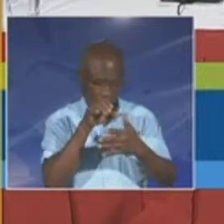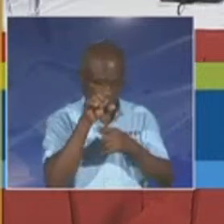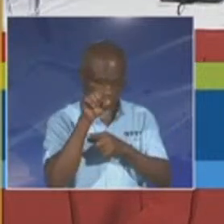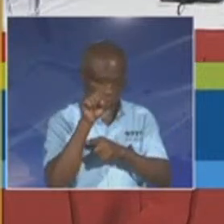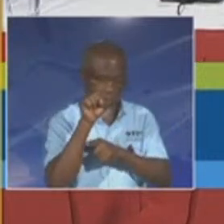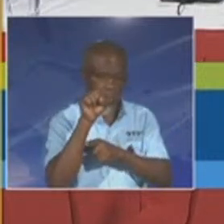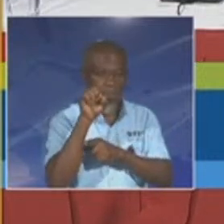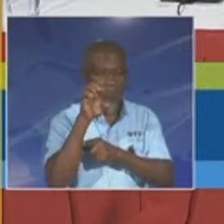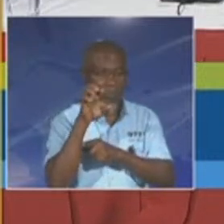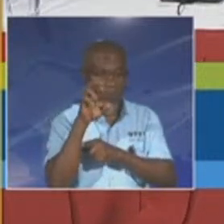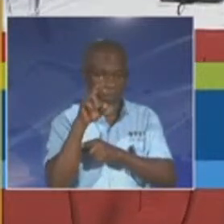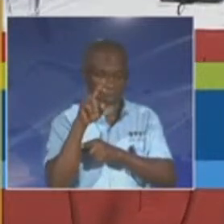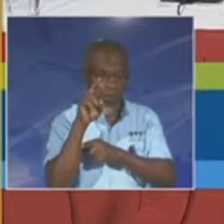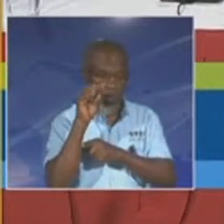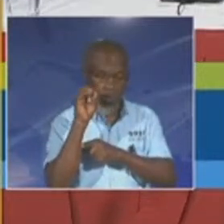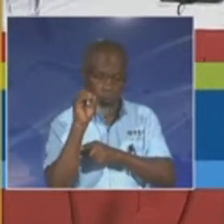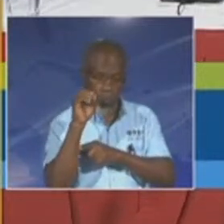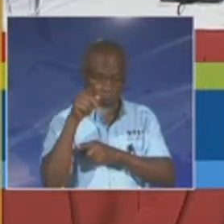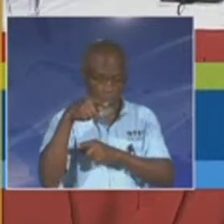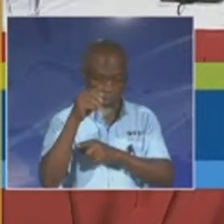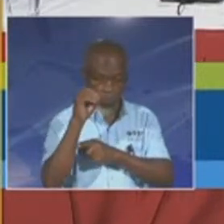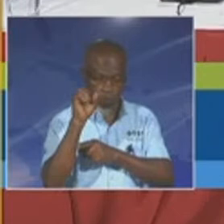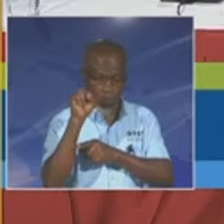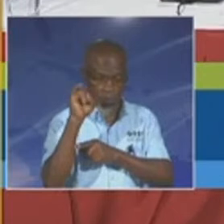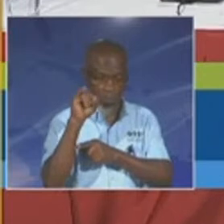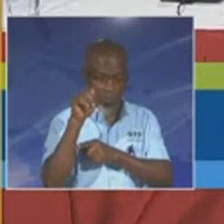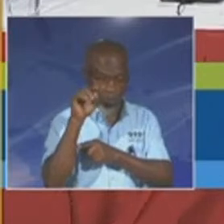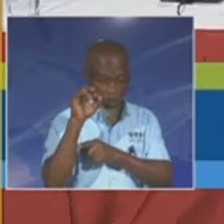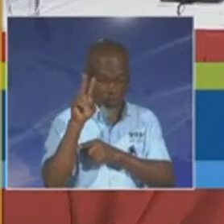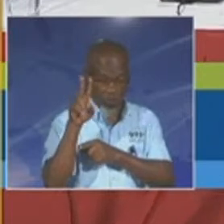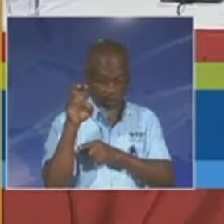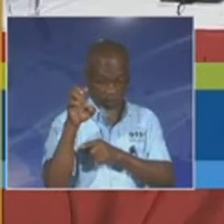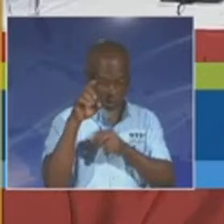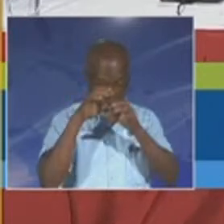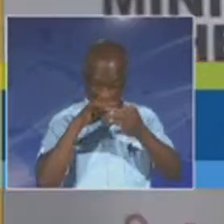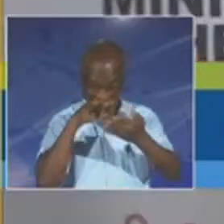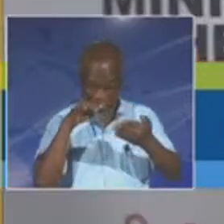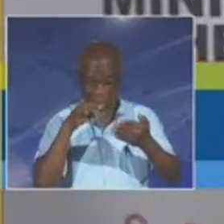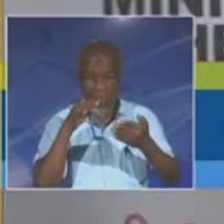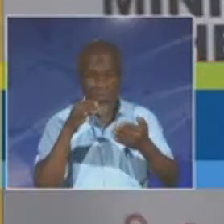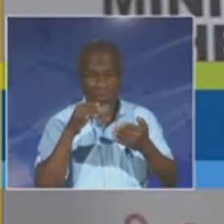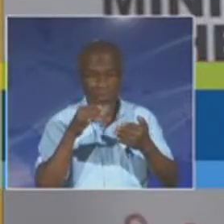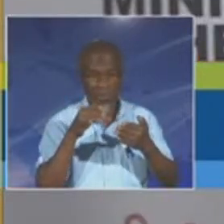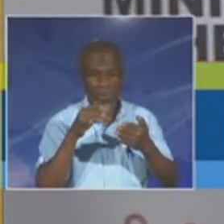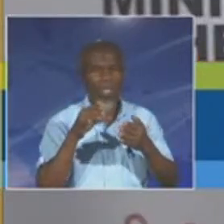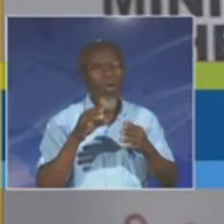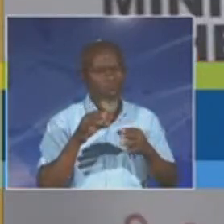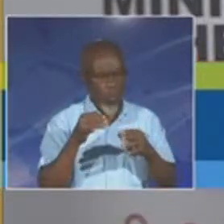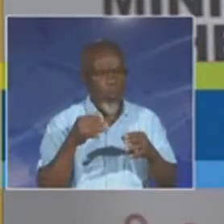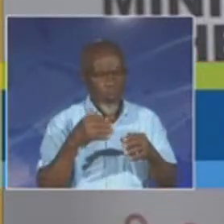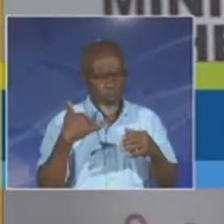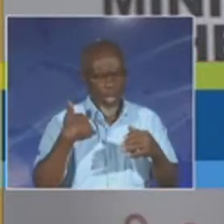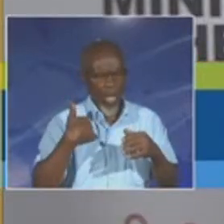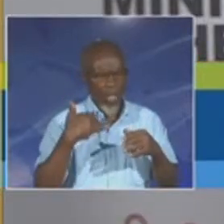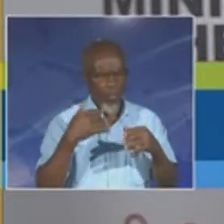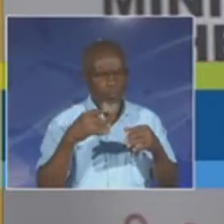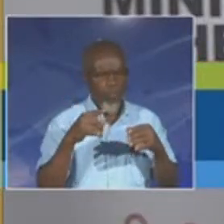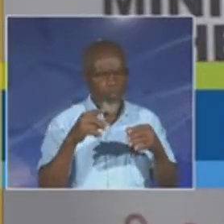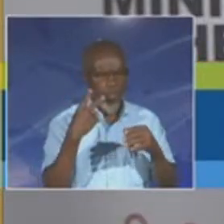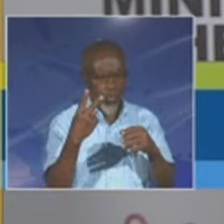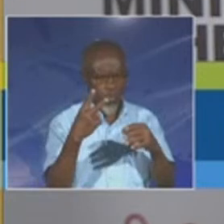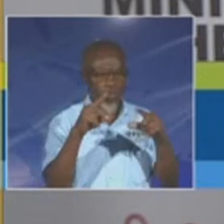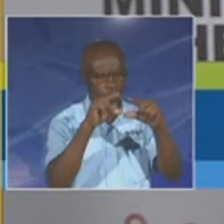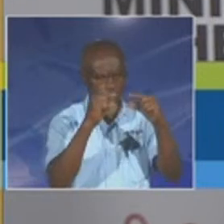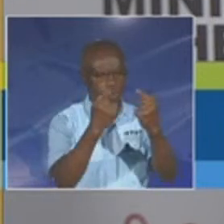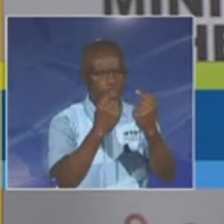you. Yeah, I think we're going along pretty well. We have established two teams, two